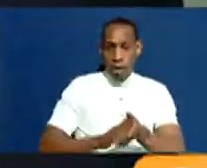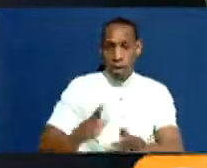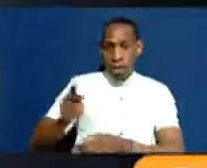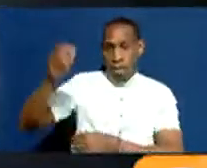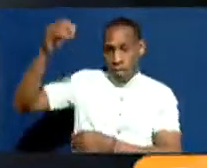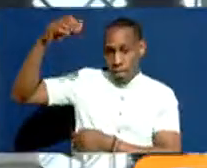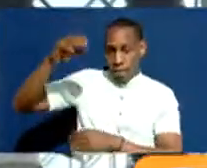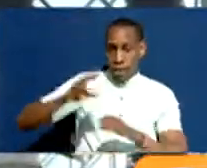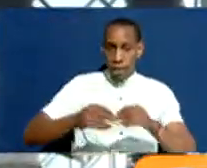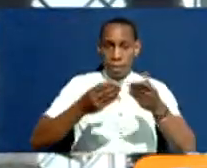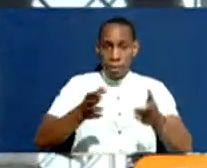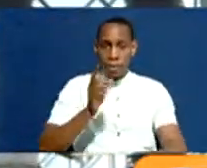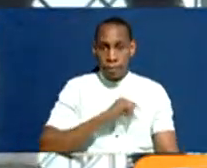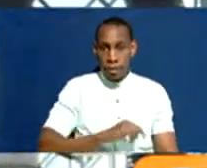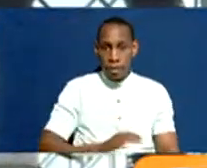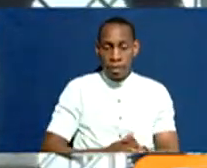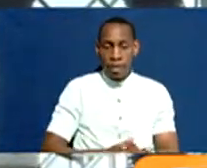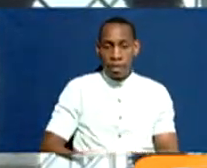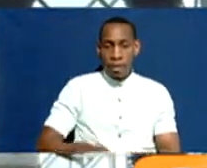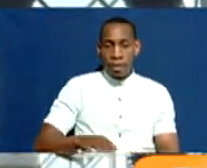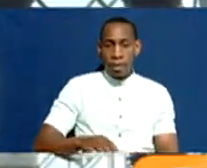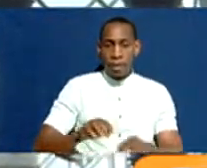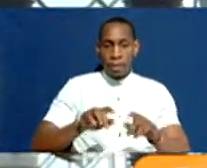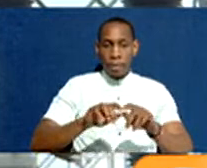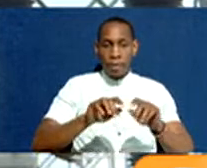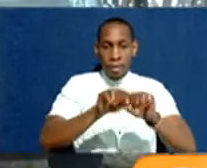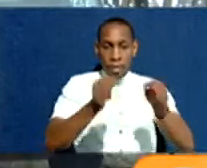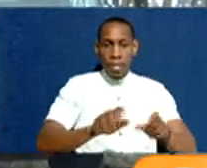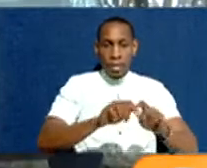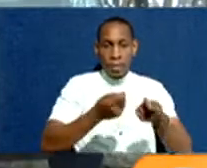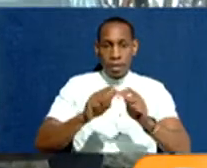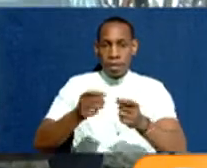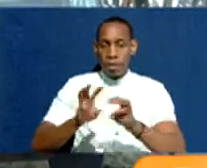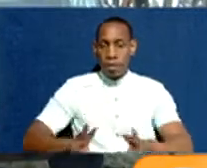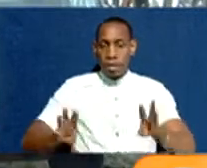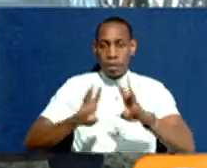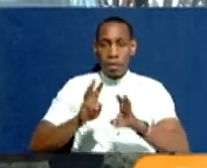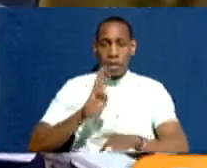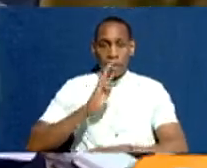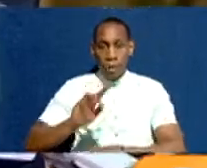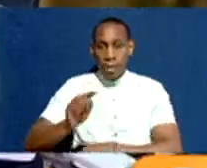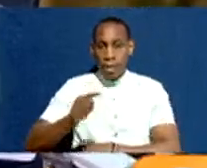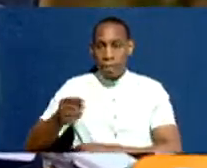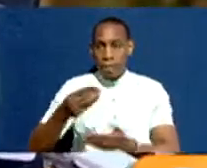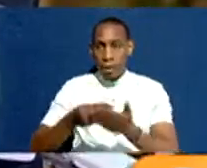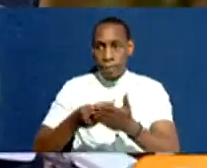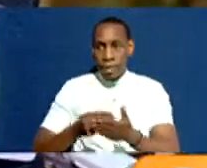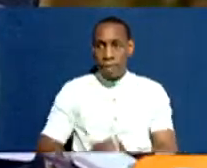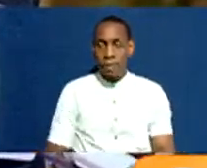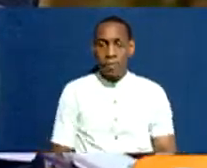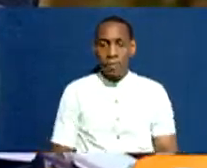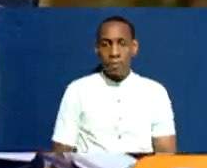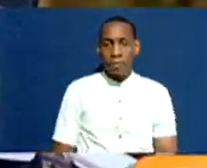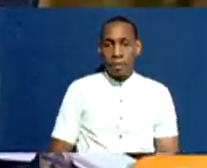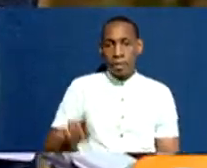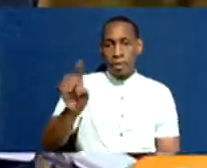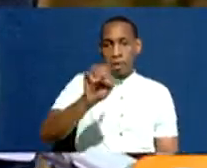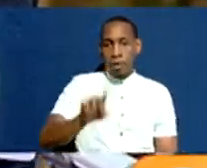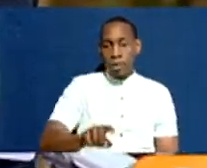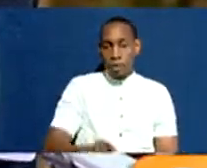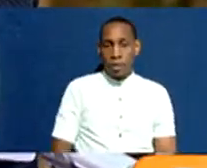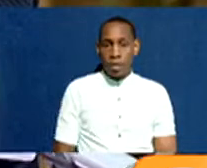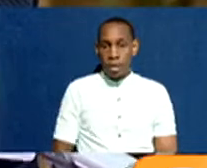Power had procured faulty transformers worth 400 million shillings. Was it a political